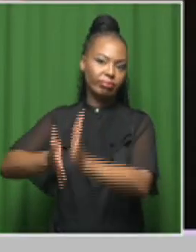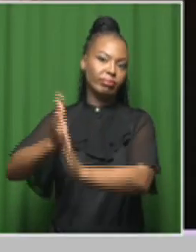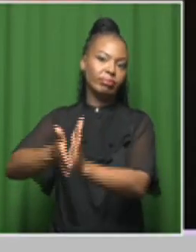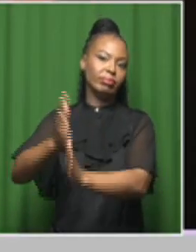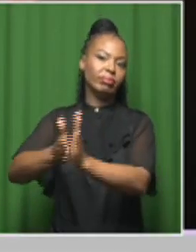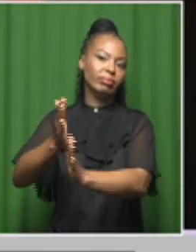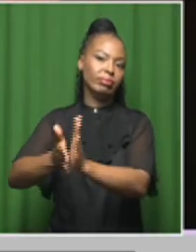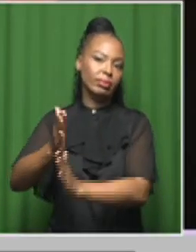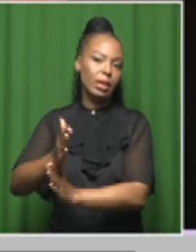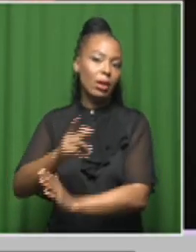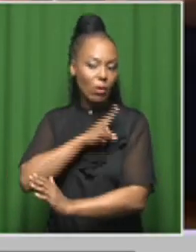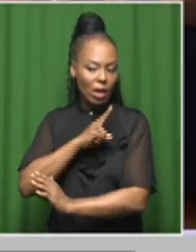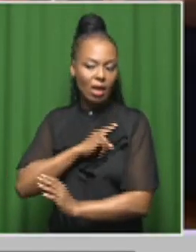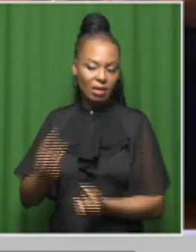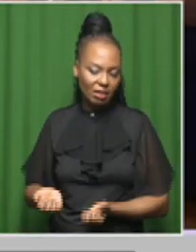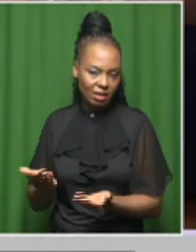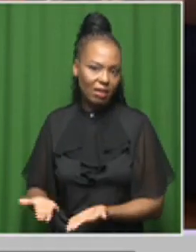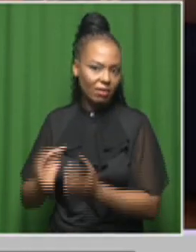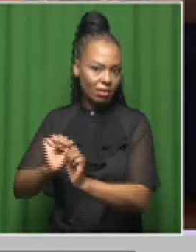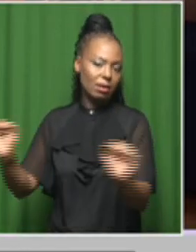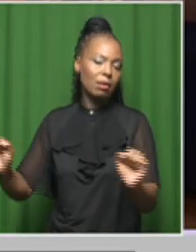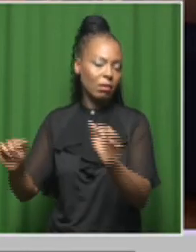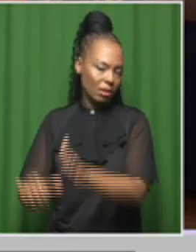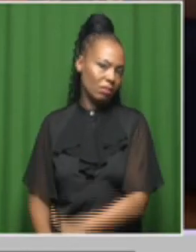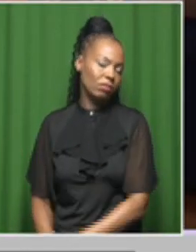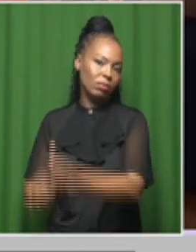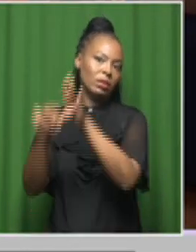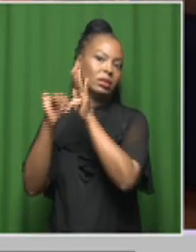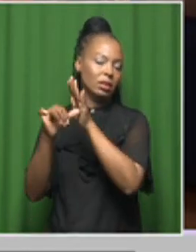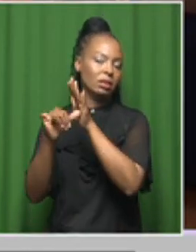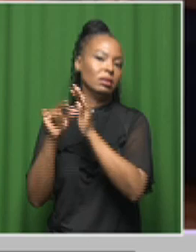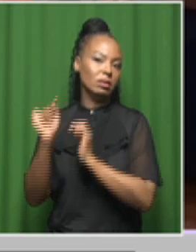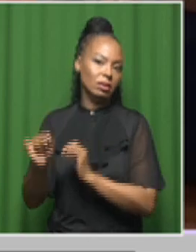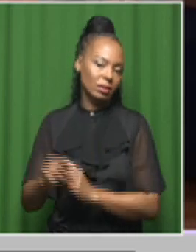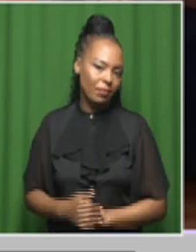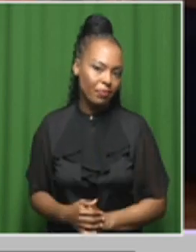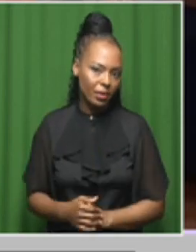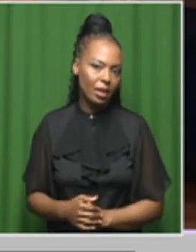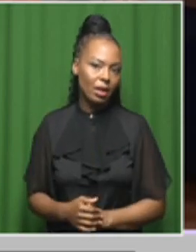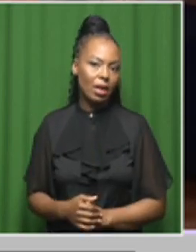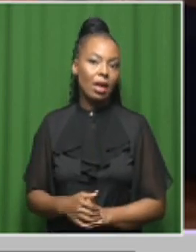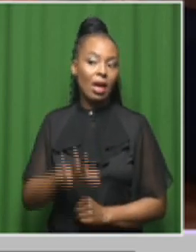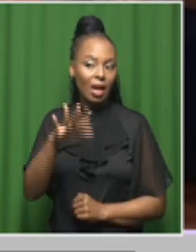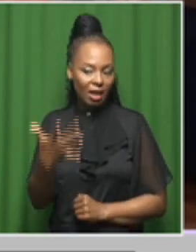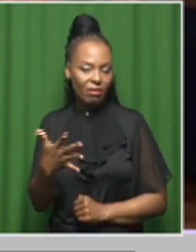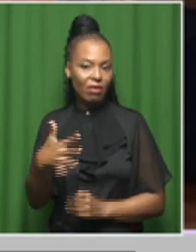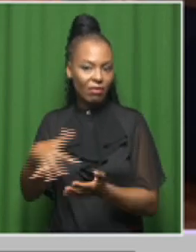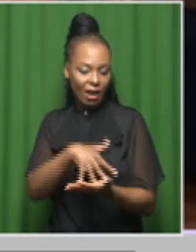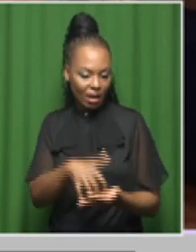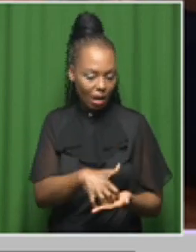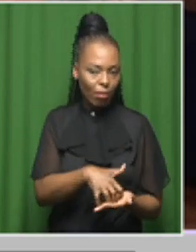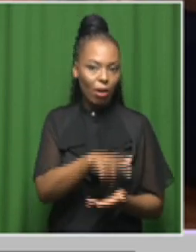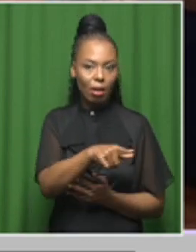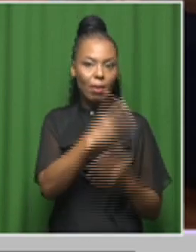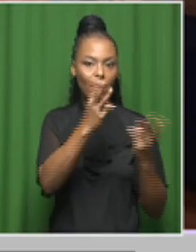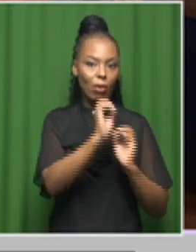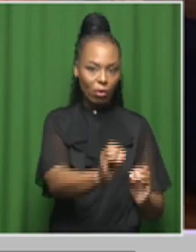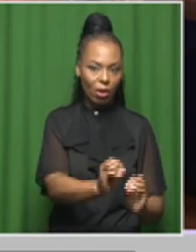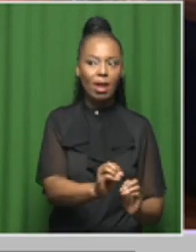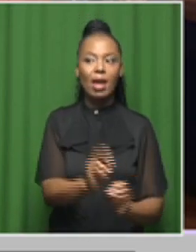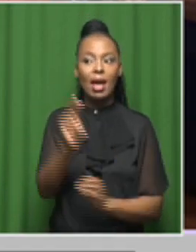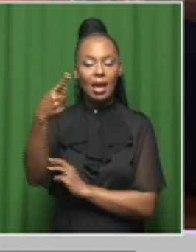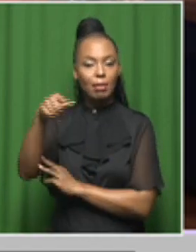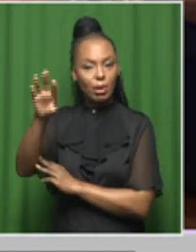are very important, are very critical. For as long as we have the vulnerable in our society, NPOs will remain